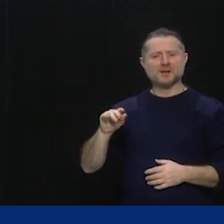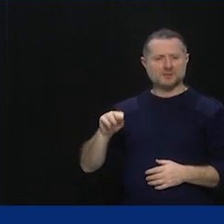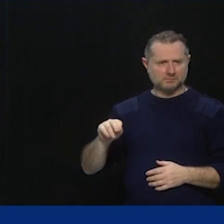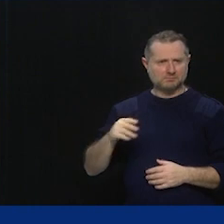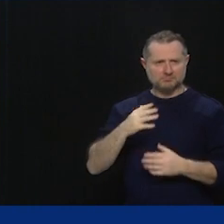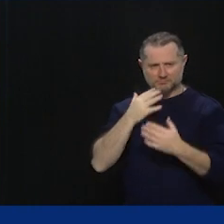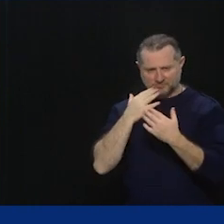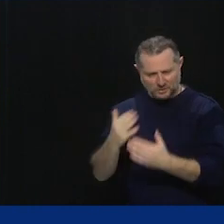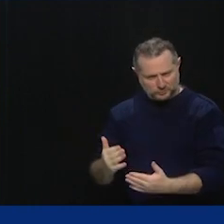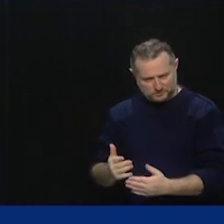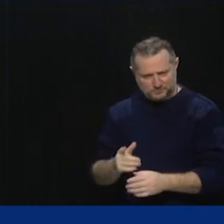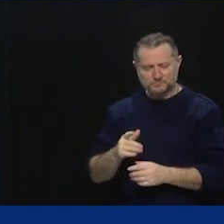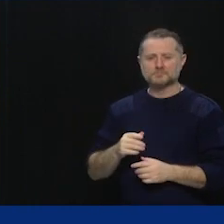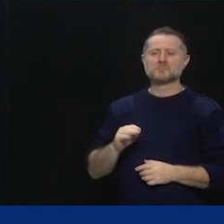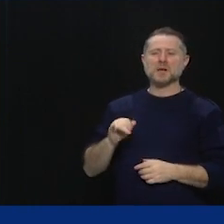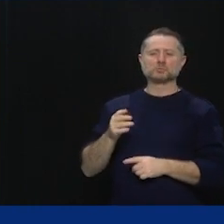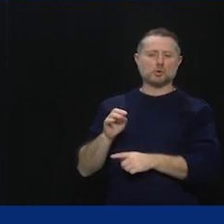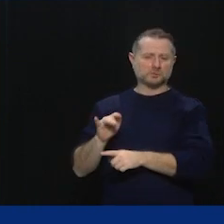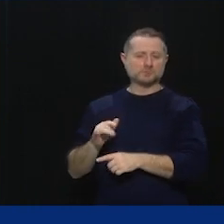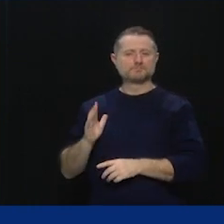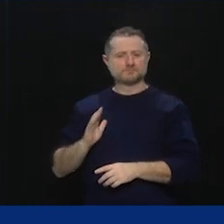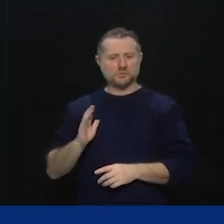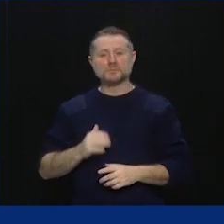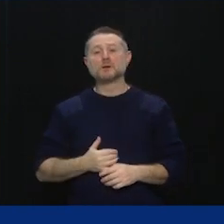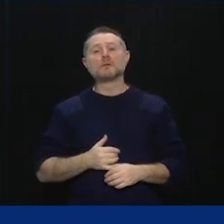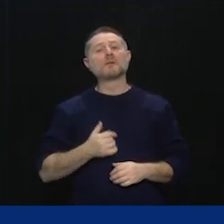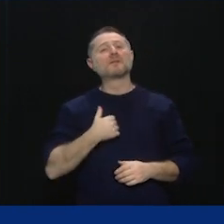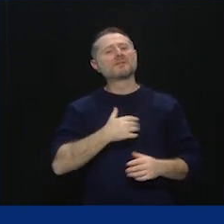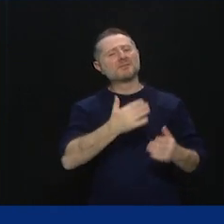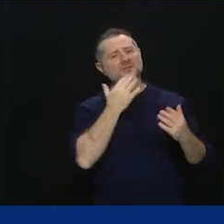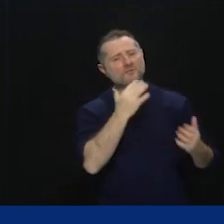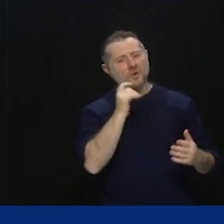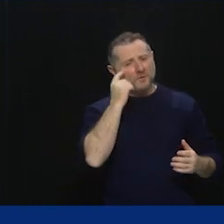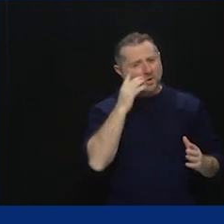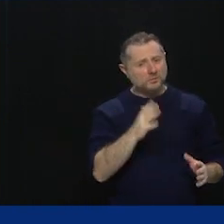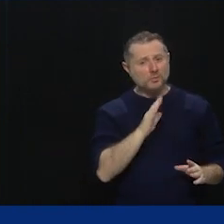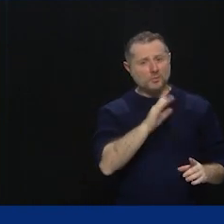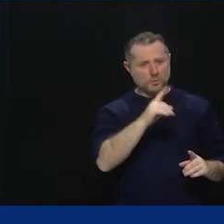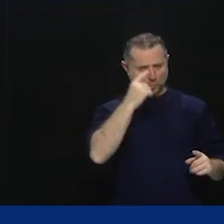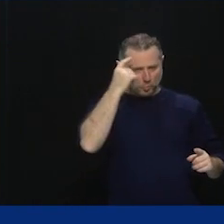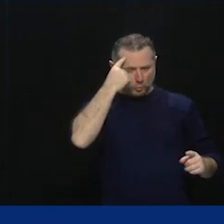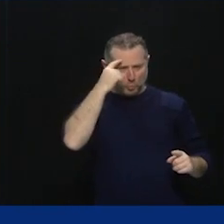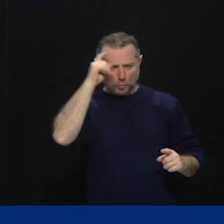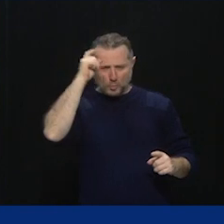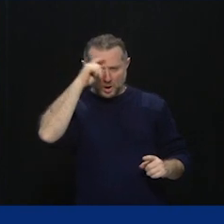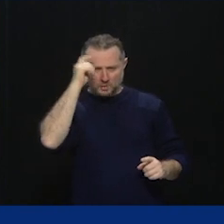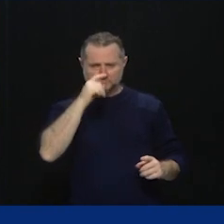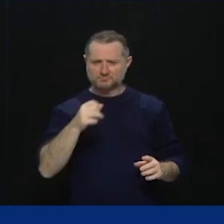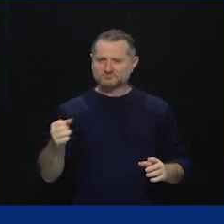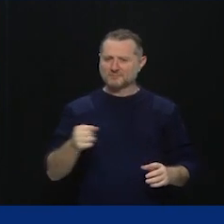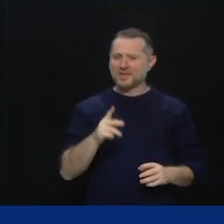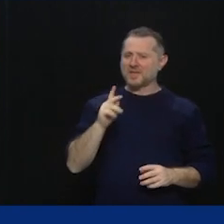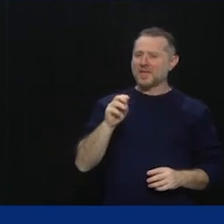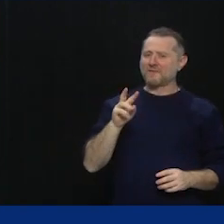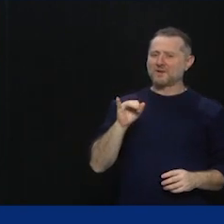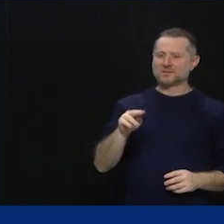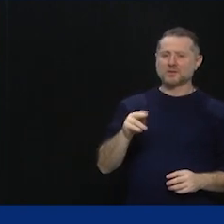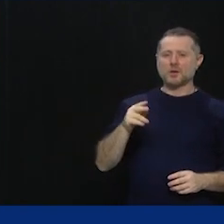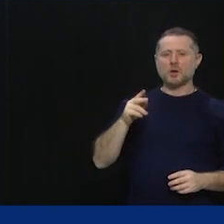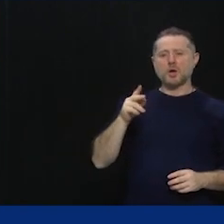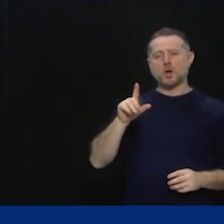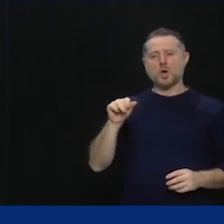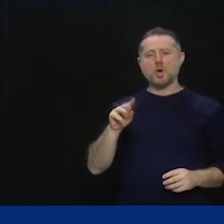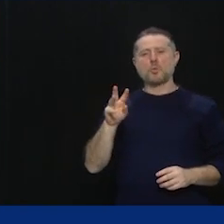compliment you on your wisdom for bringing Kevin Law on board to chair the Empire State Development.